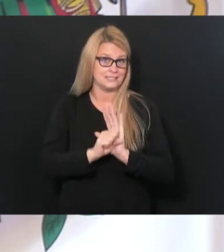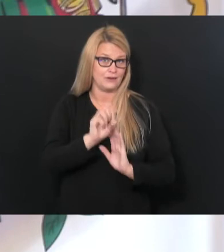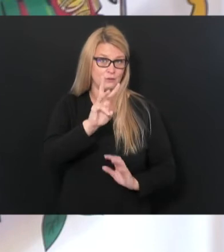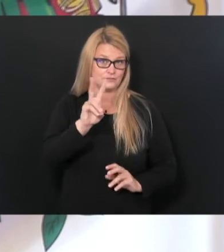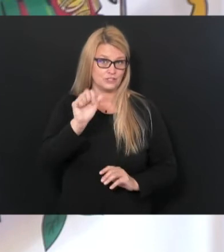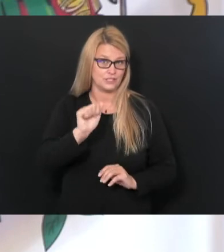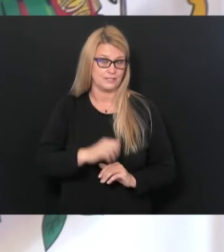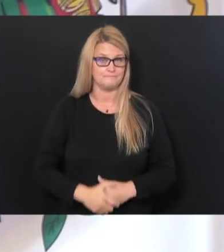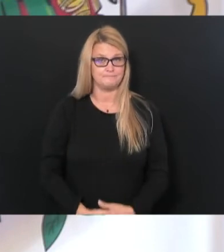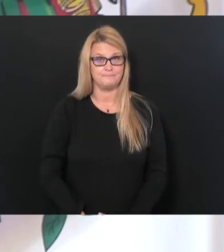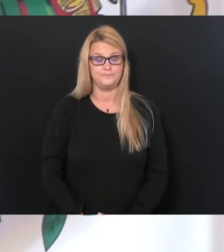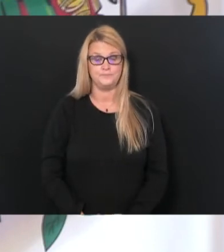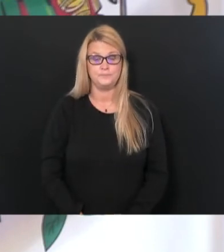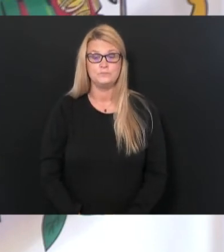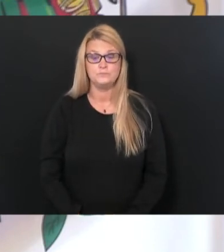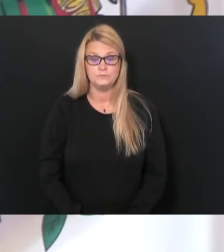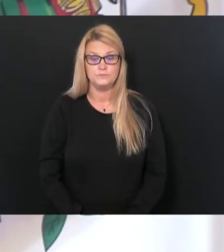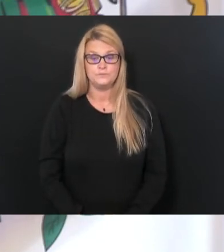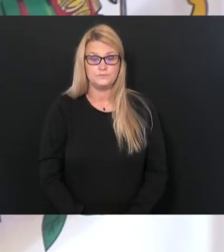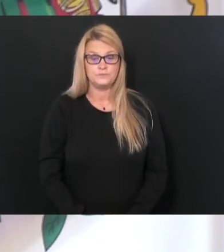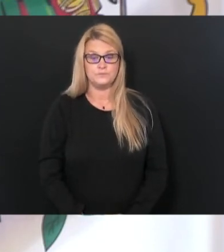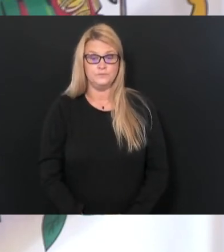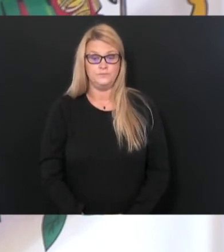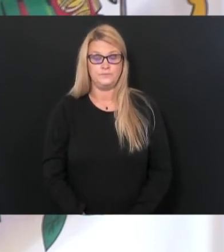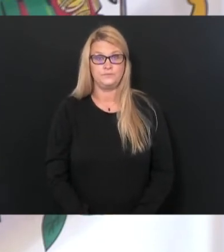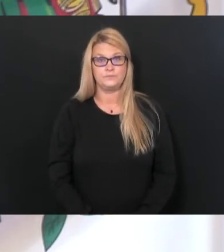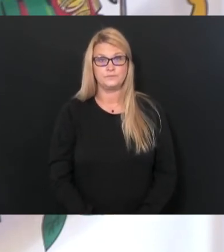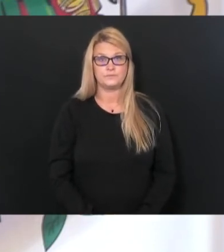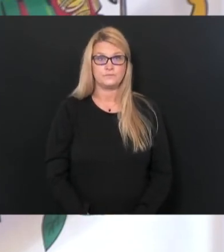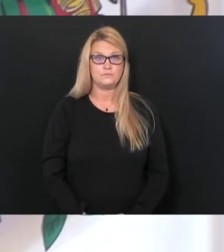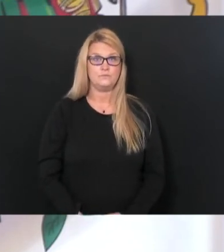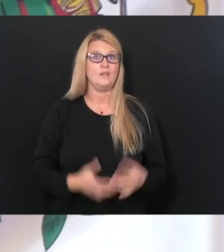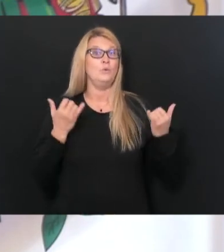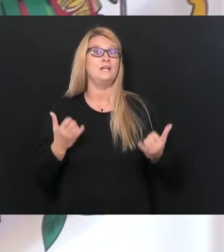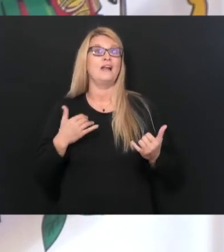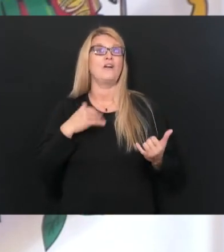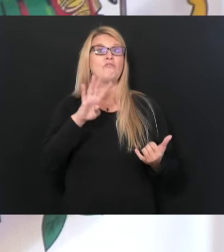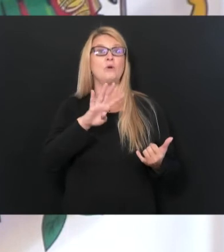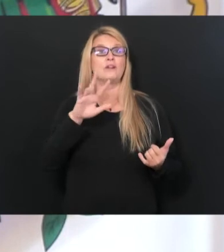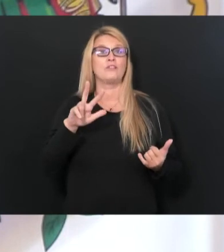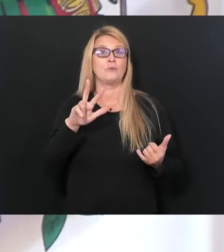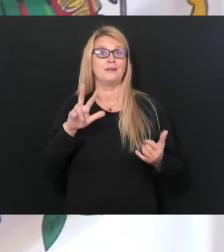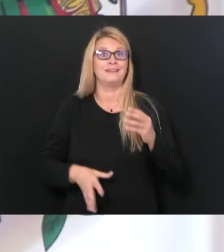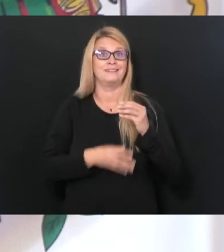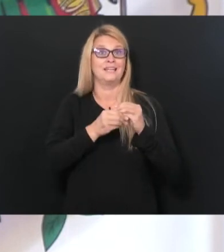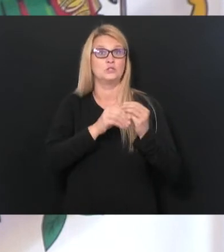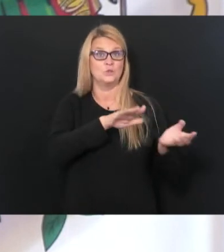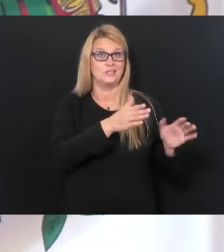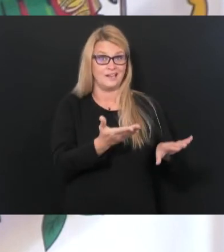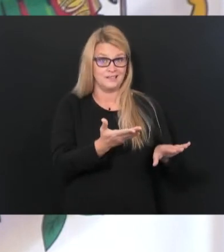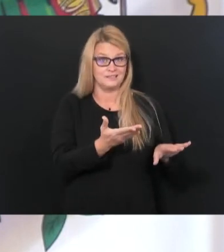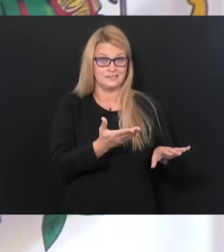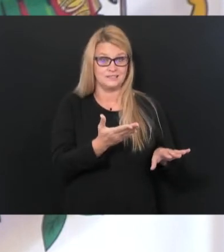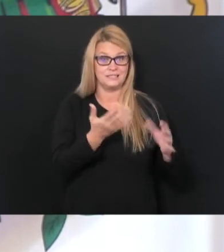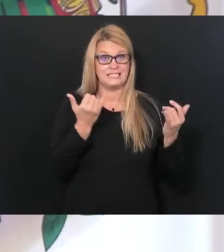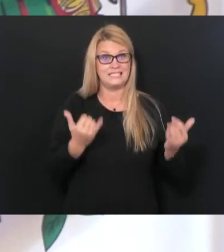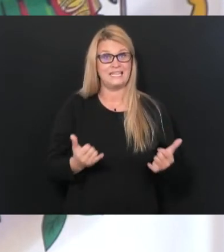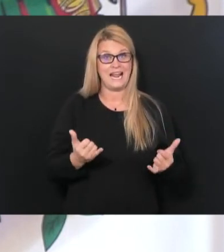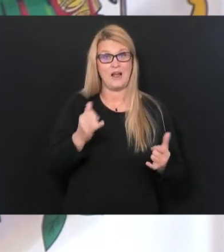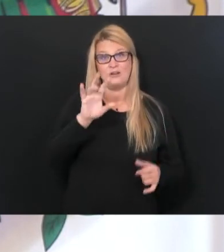Now, like I said, we have 43 additional deaths in West Virginia that total now